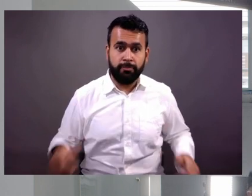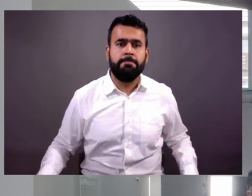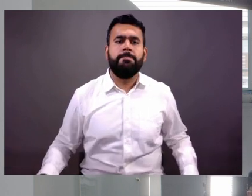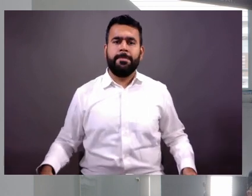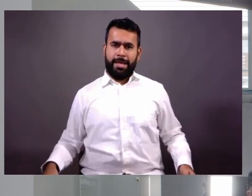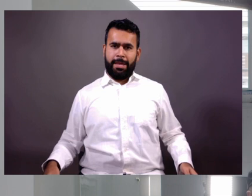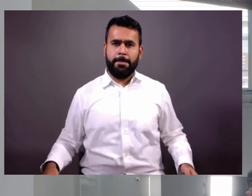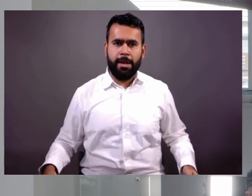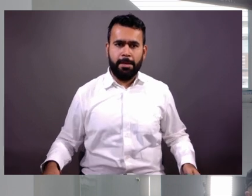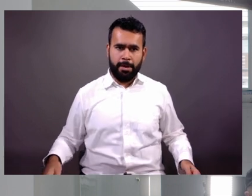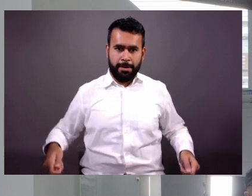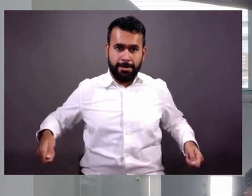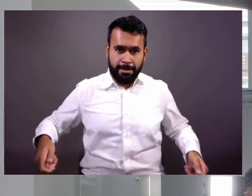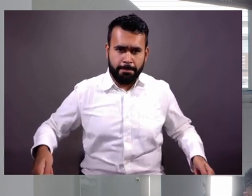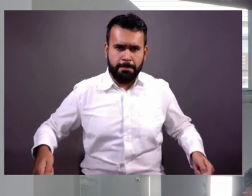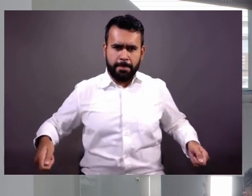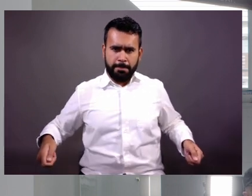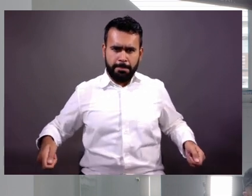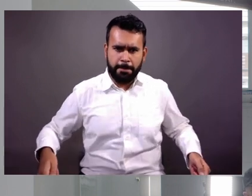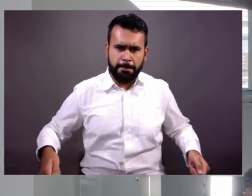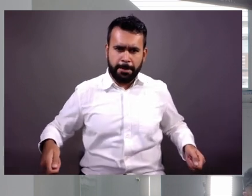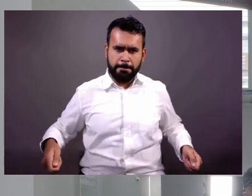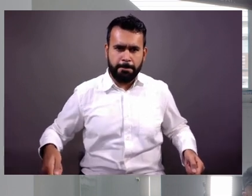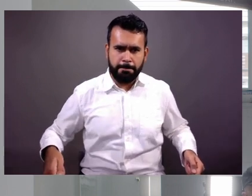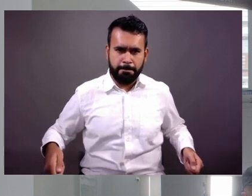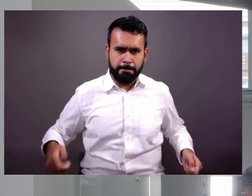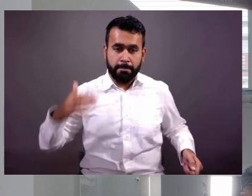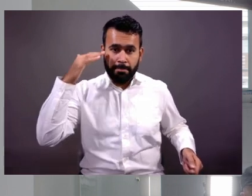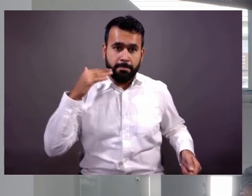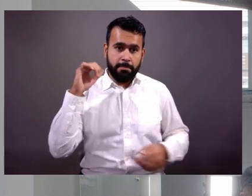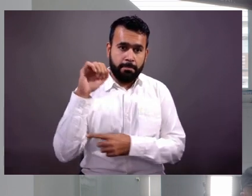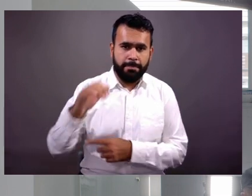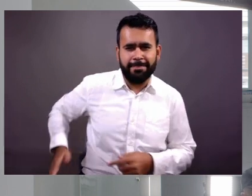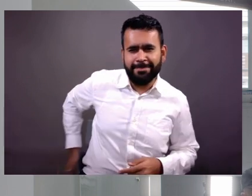lean forward and come back, pulling your tail in. So head, tail,